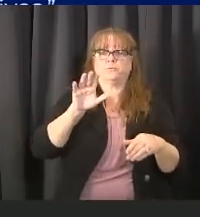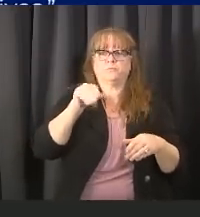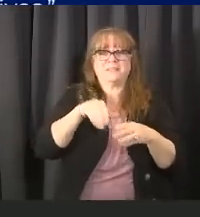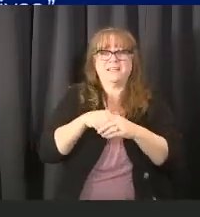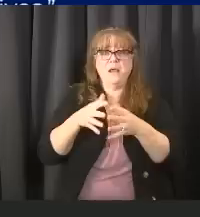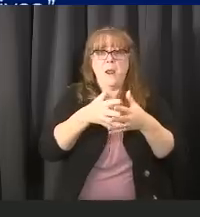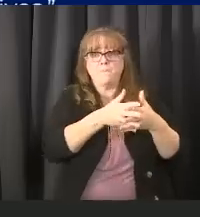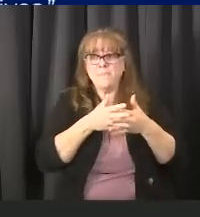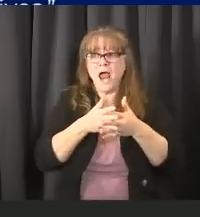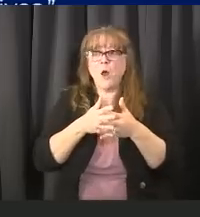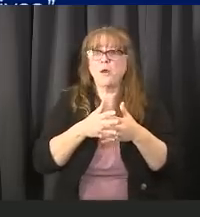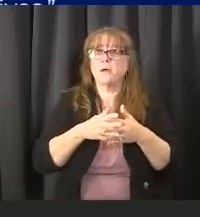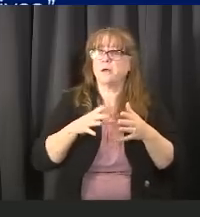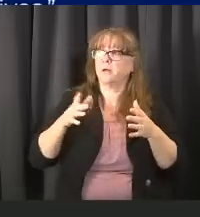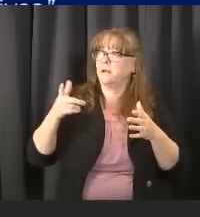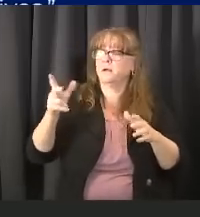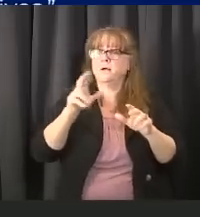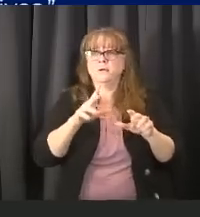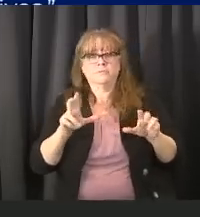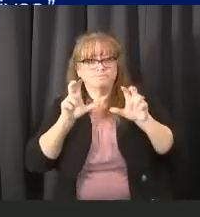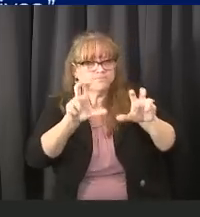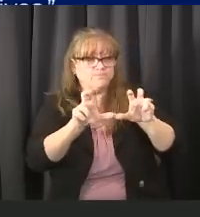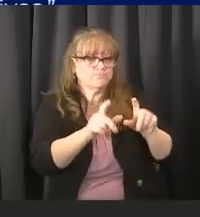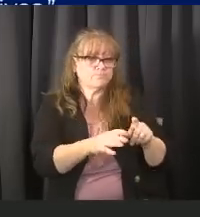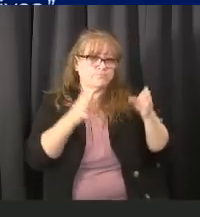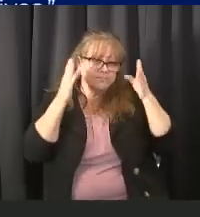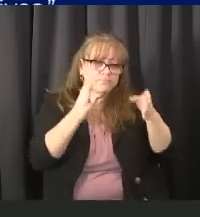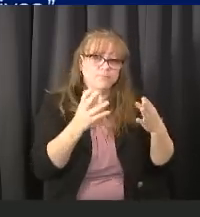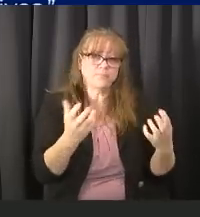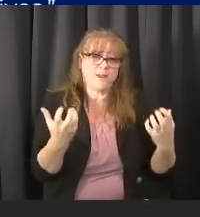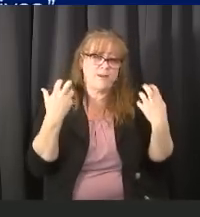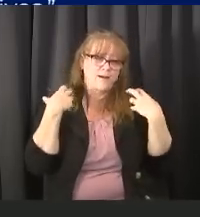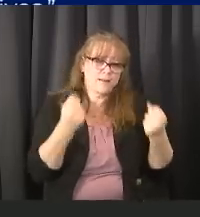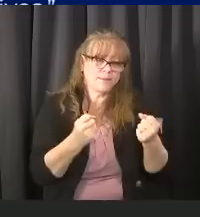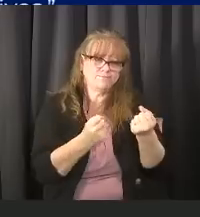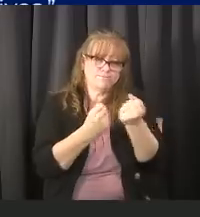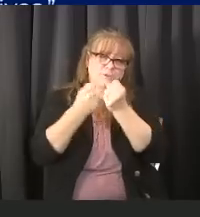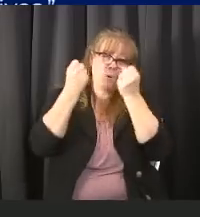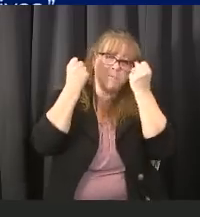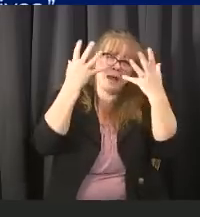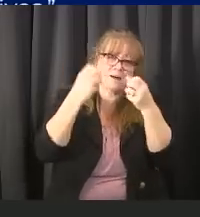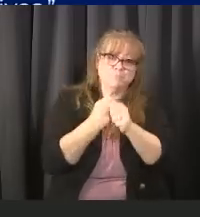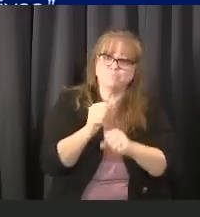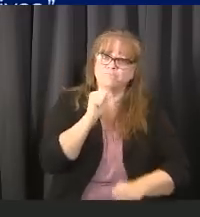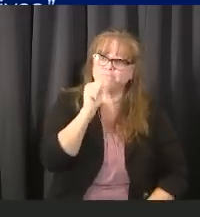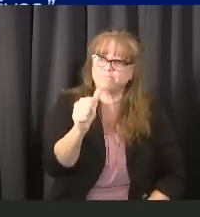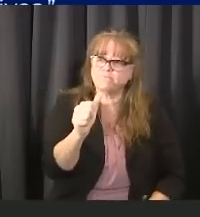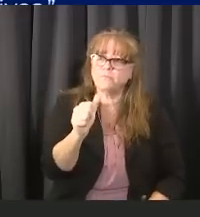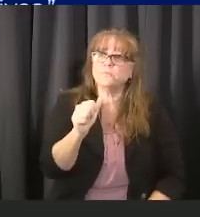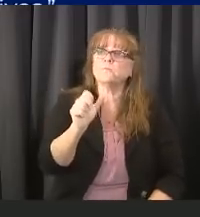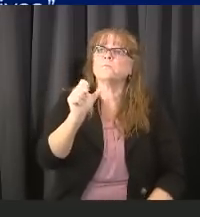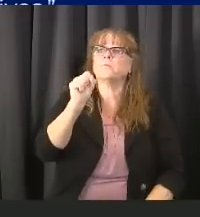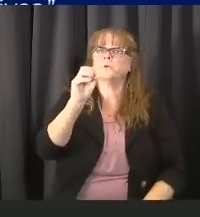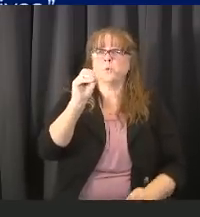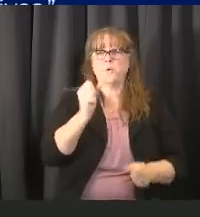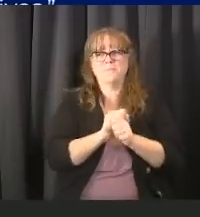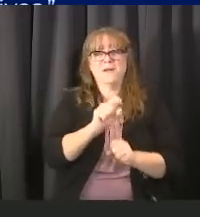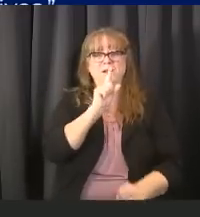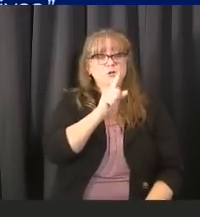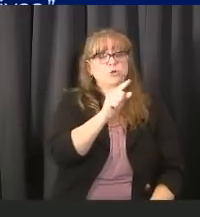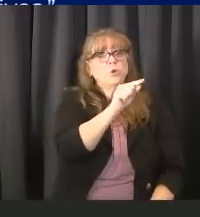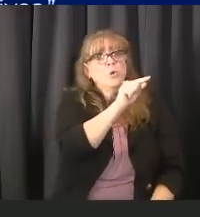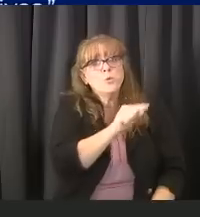work we've been doing internally and with the 70+ population. You can see the slide. I'd like to introduce you to